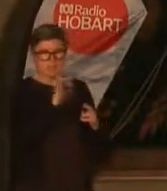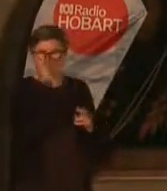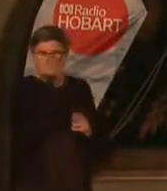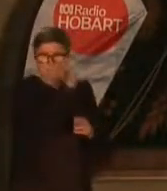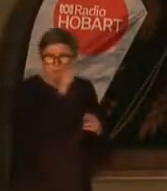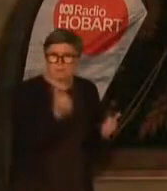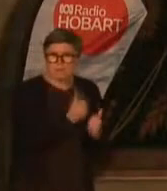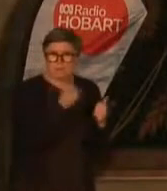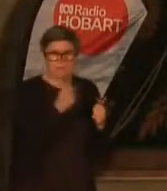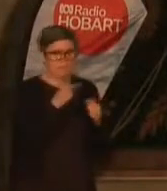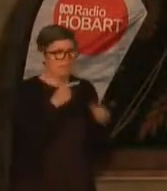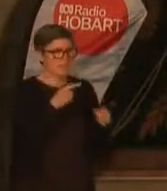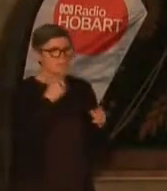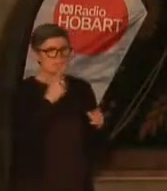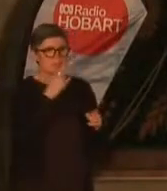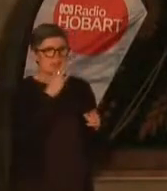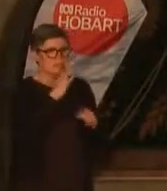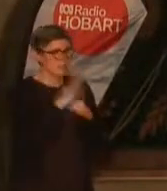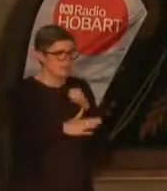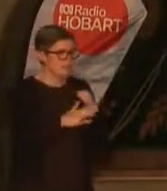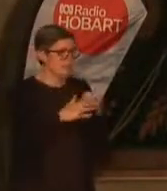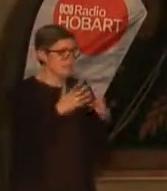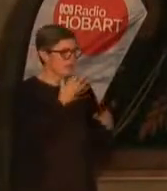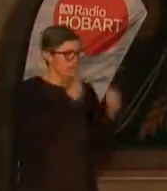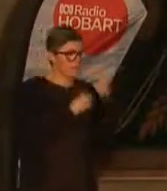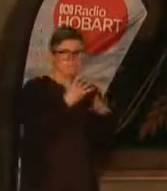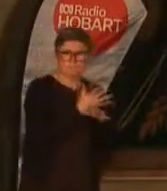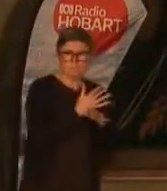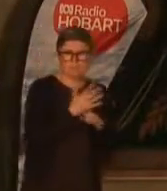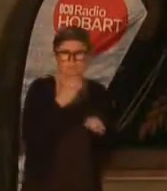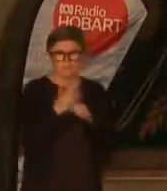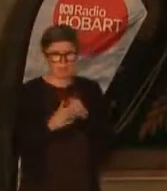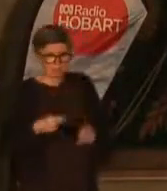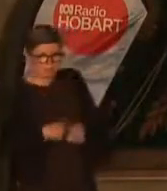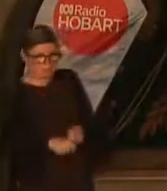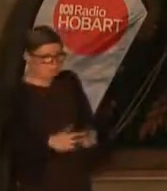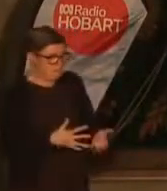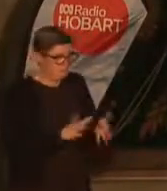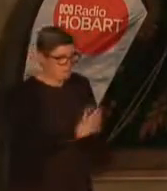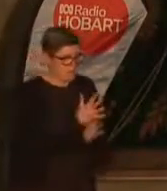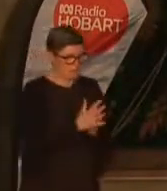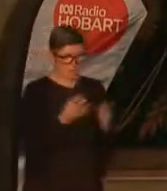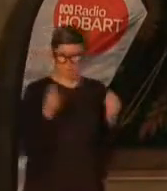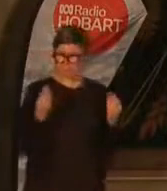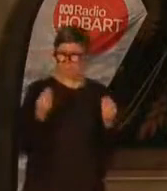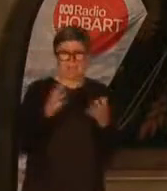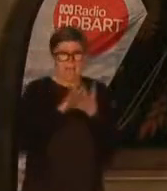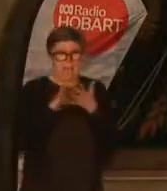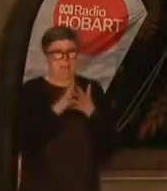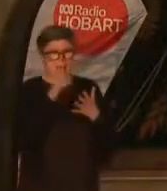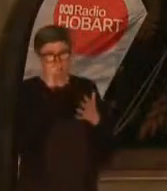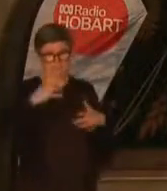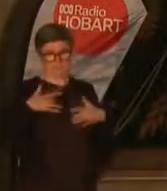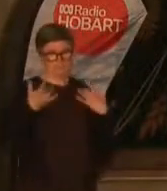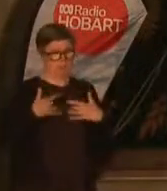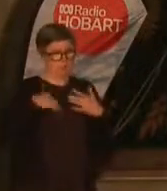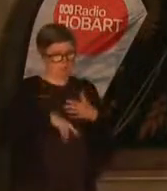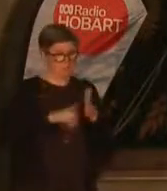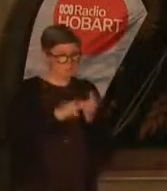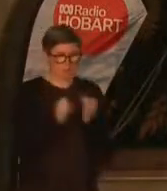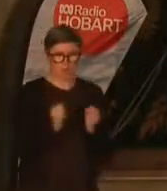we didn't eat fish, that we couldn't make fire. I mean, how could you survive in Tasmania for 40,000 years if you couldn't make